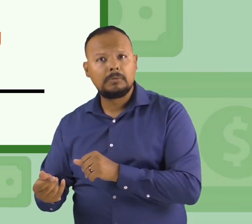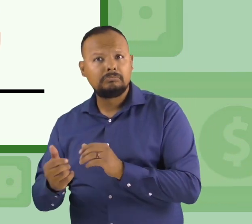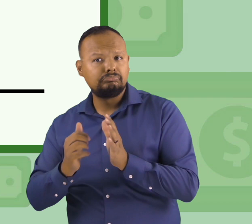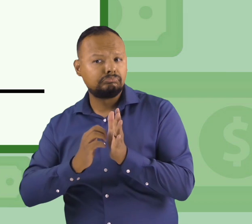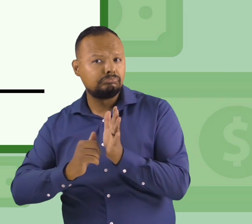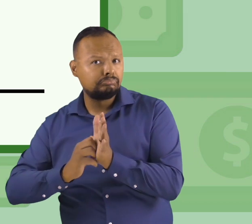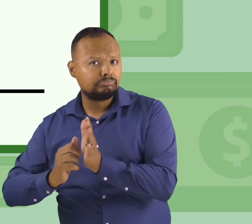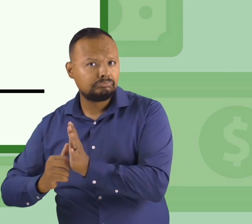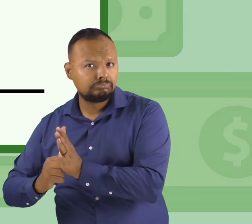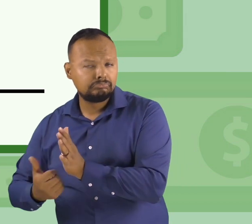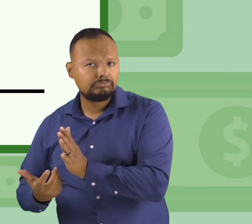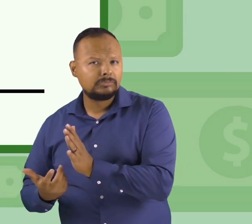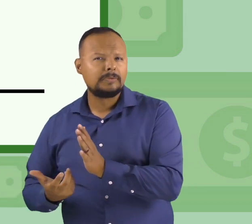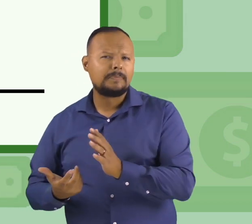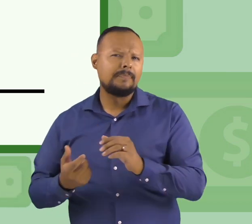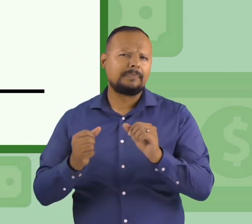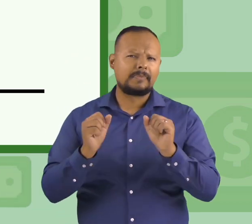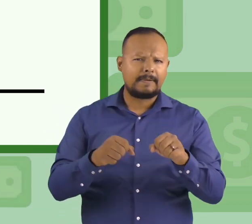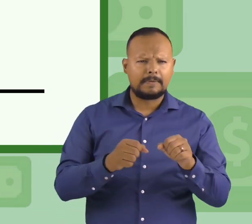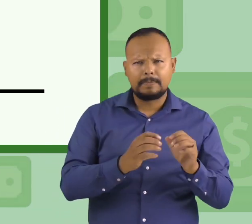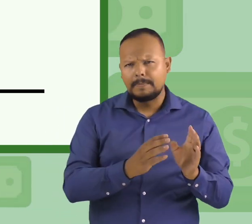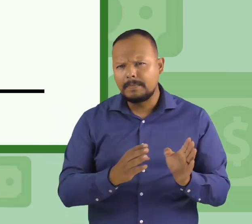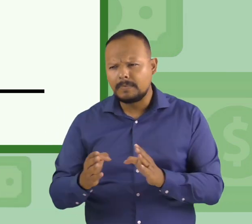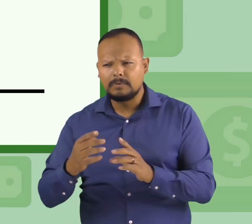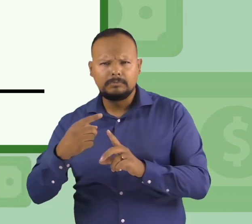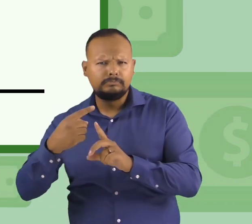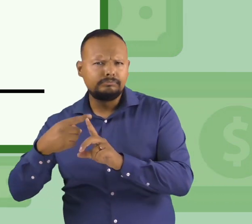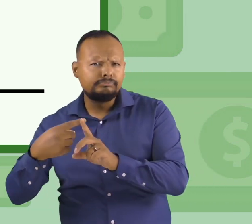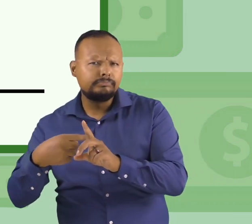typically by month or by year.